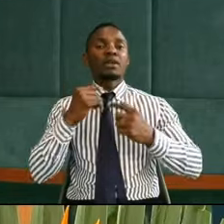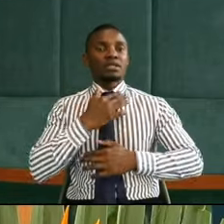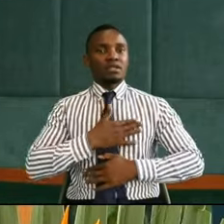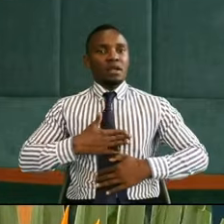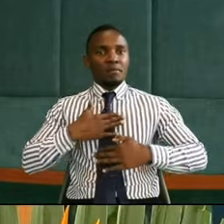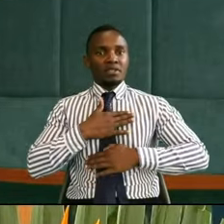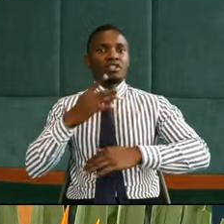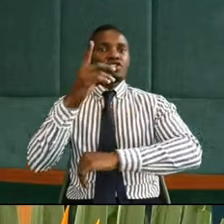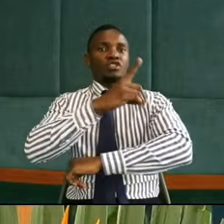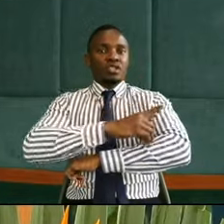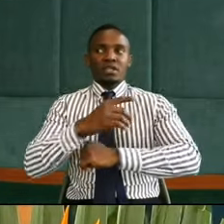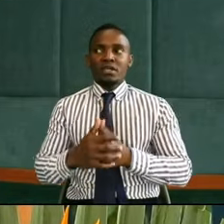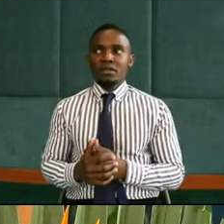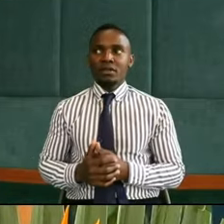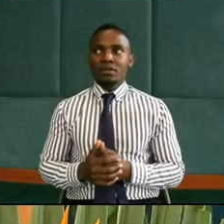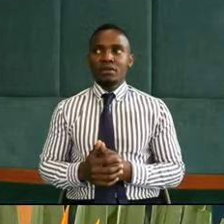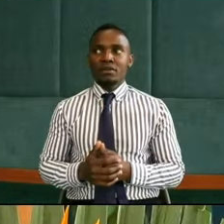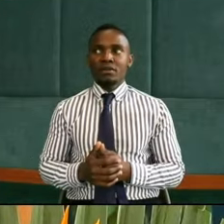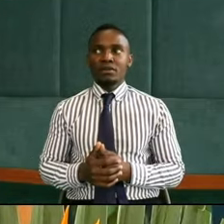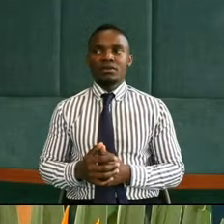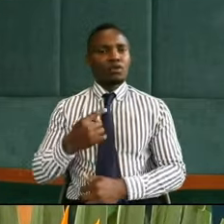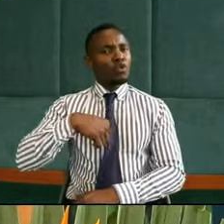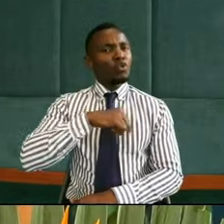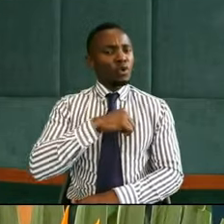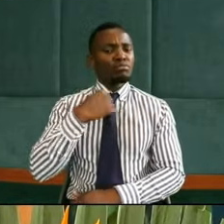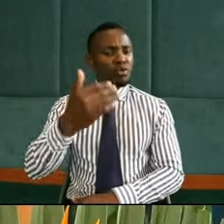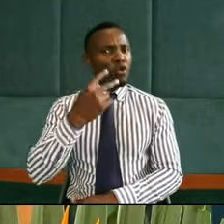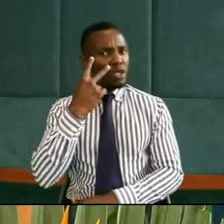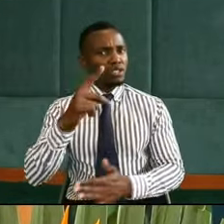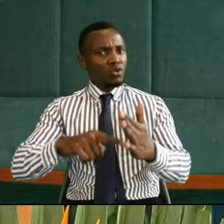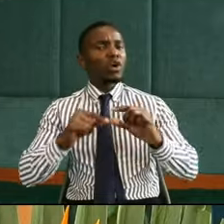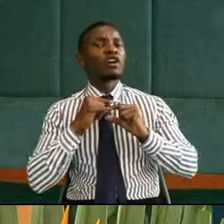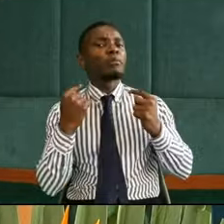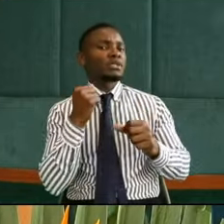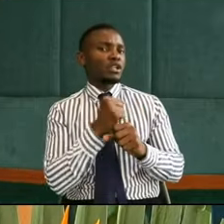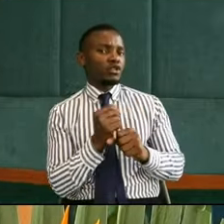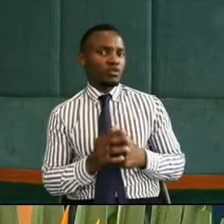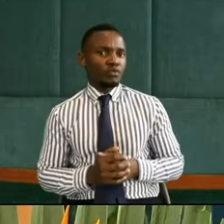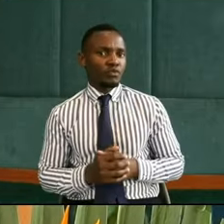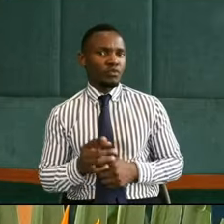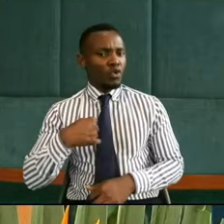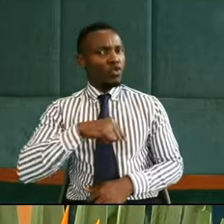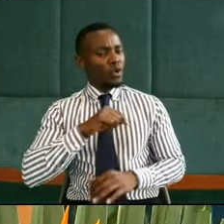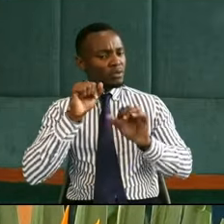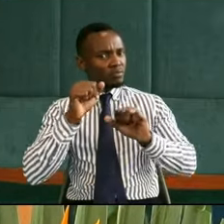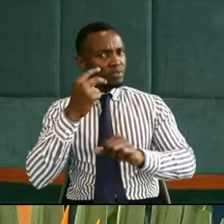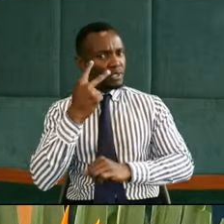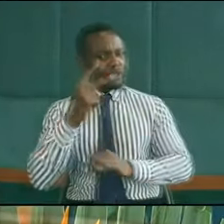Day, we can see what the pastor does. We can see what the pastor